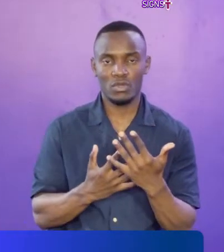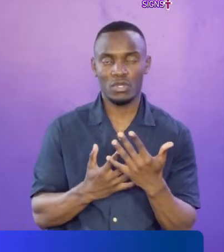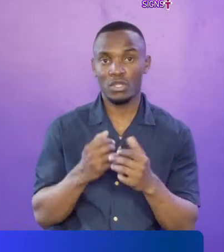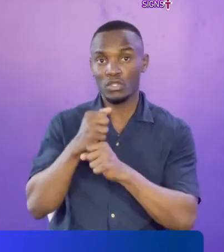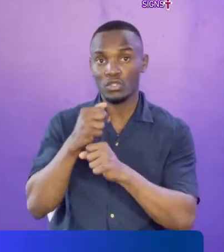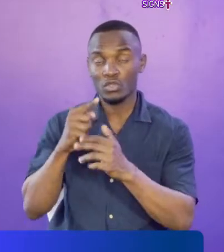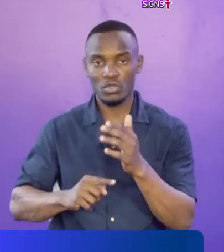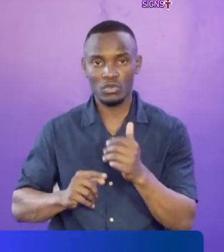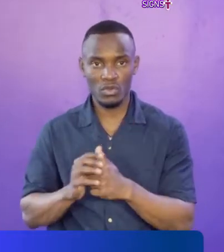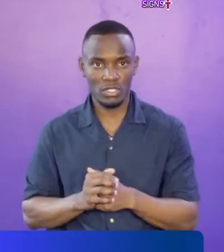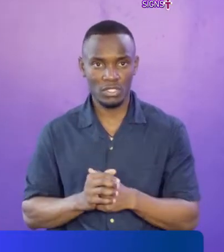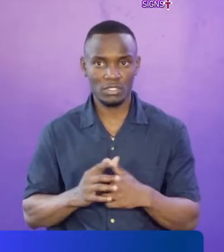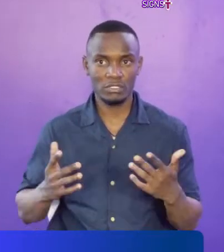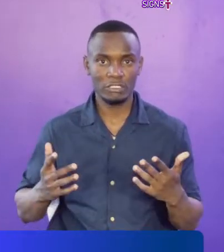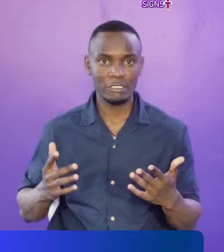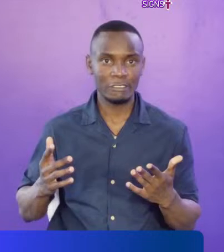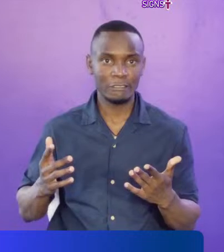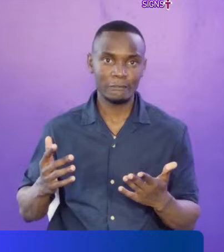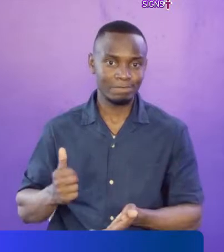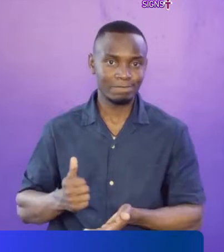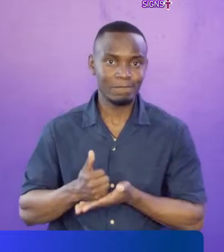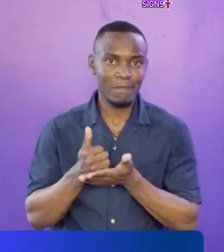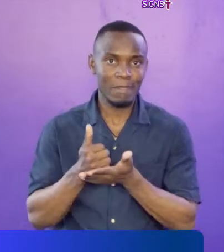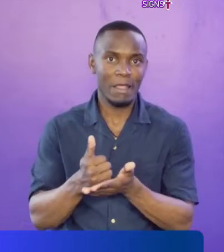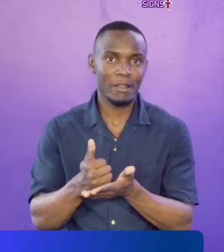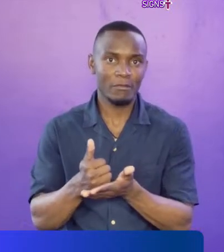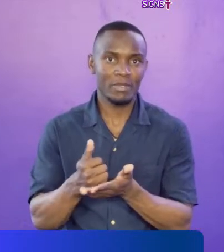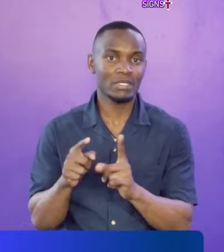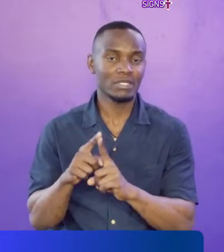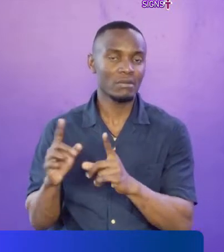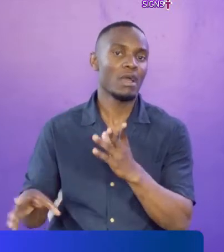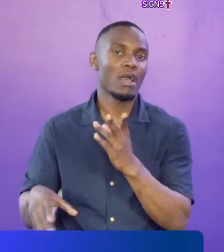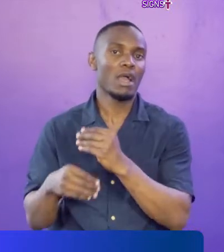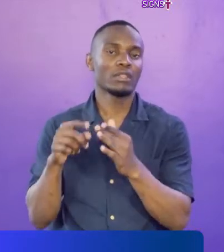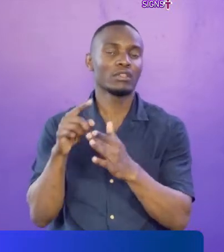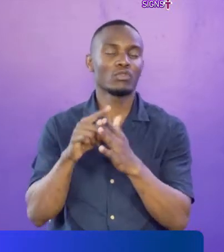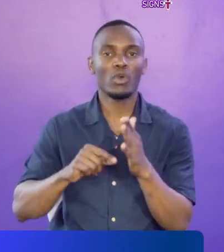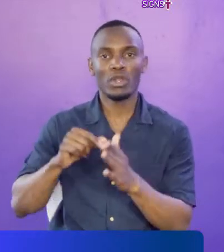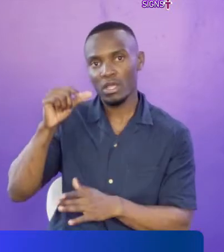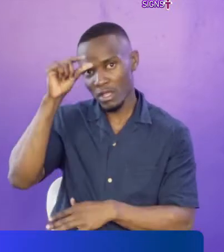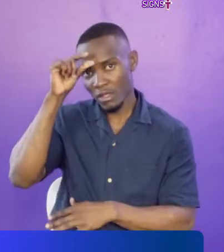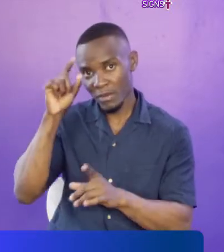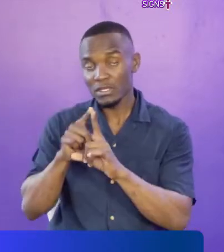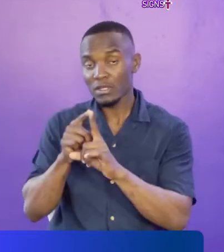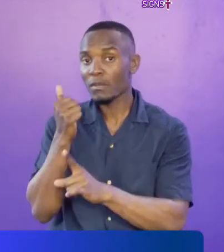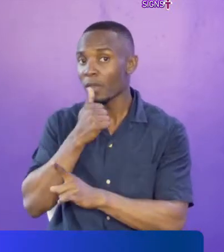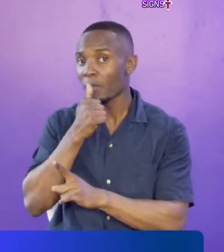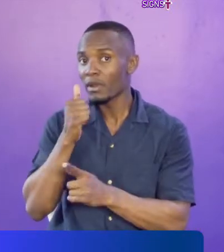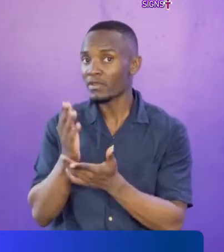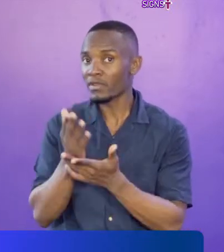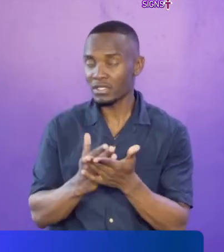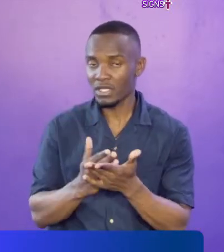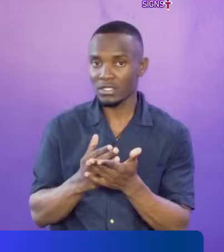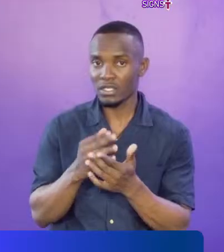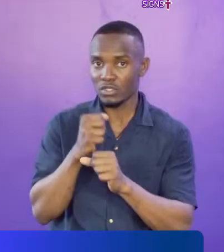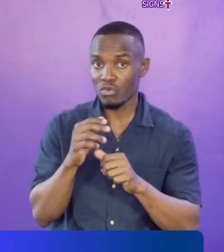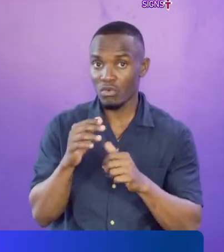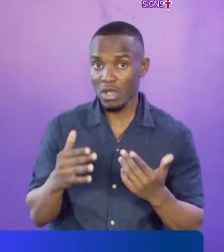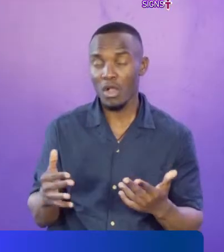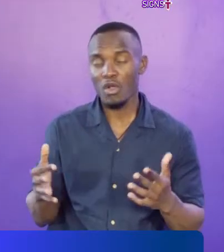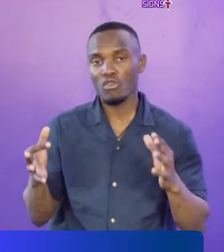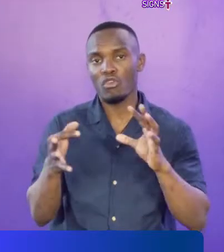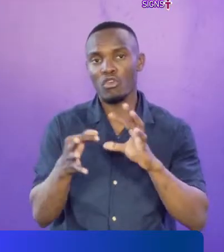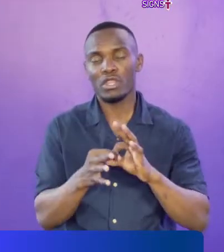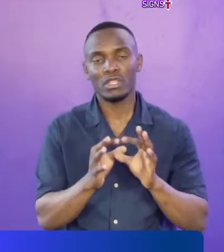sector and what the government does in connecting communities through accessible, affordable internet. So we have